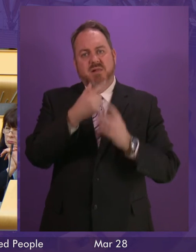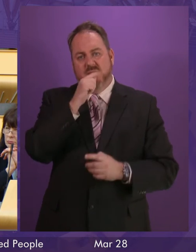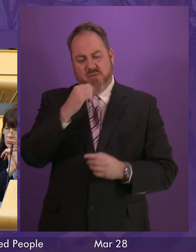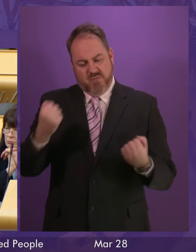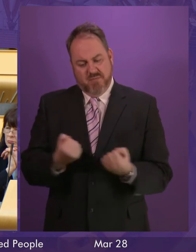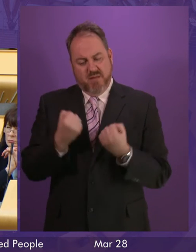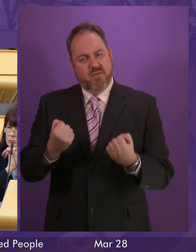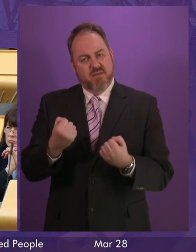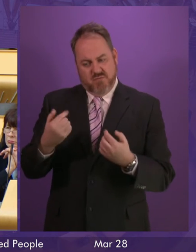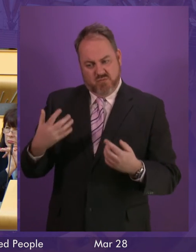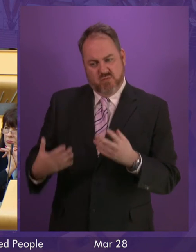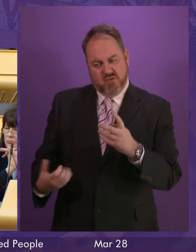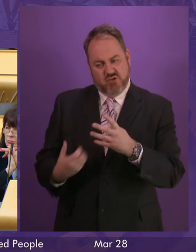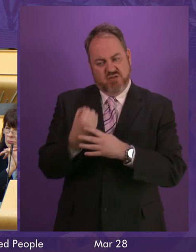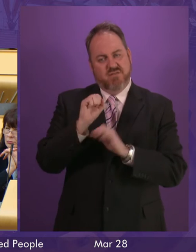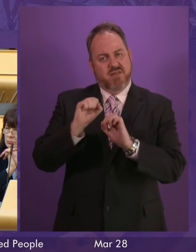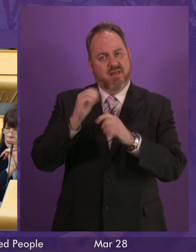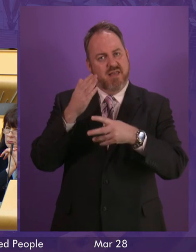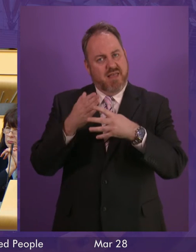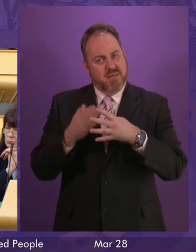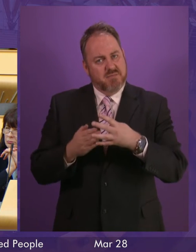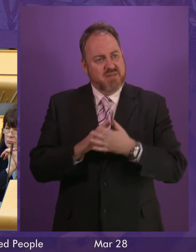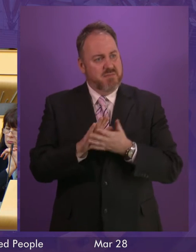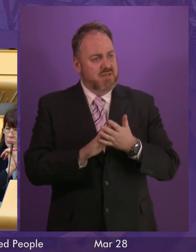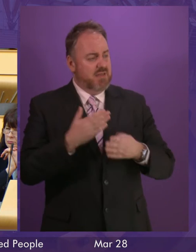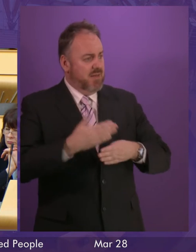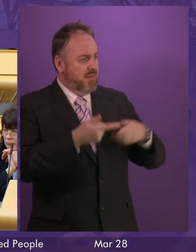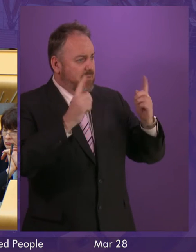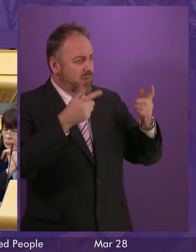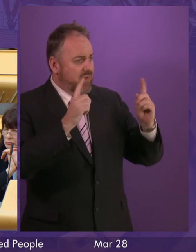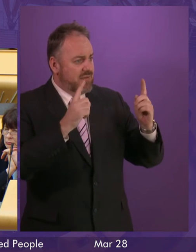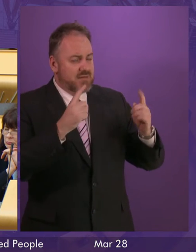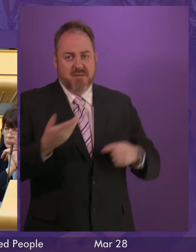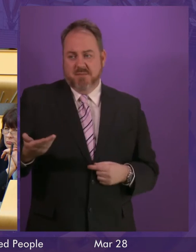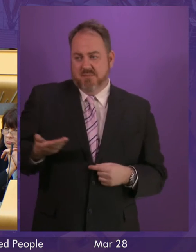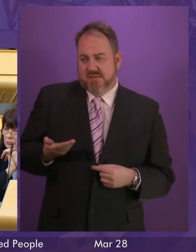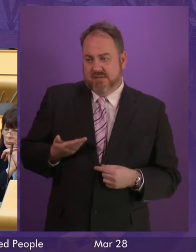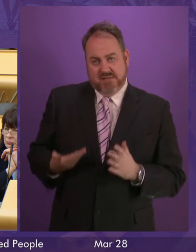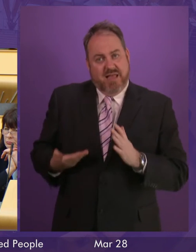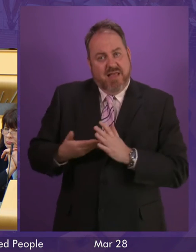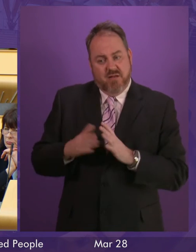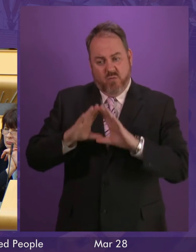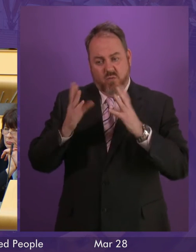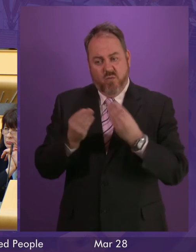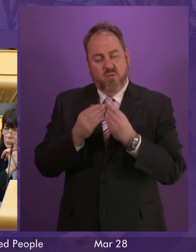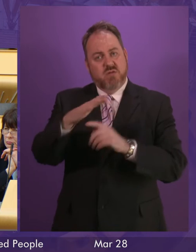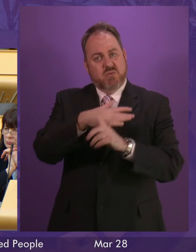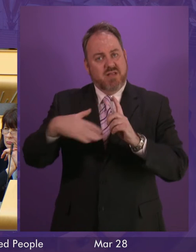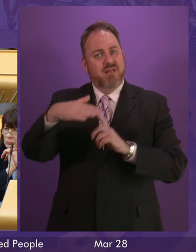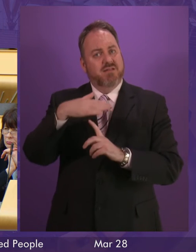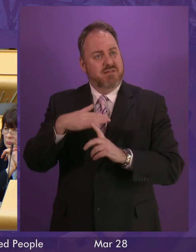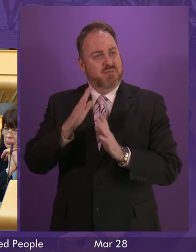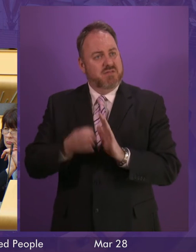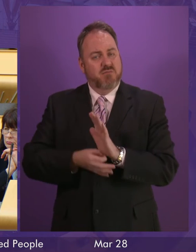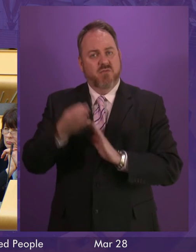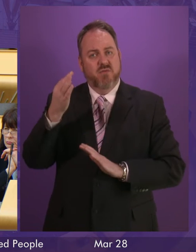unrestricted by governments, employers, businesses and, in fact, society itself. With one in five people in